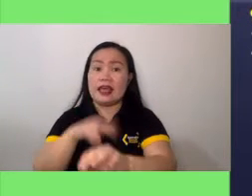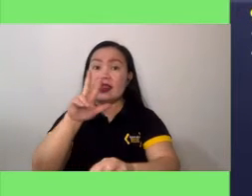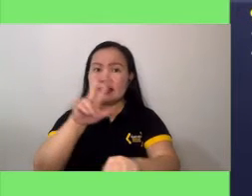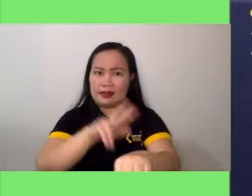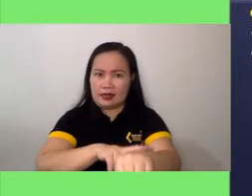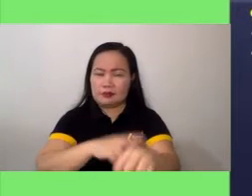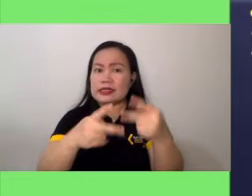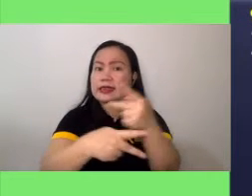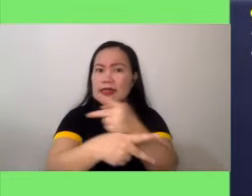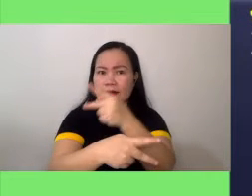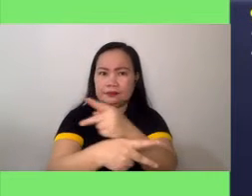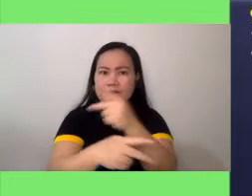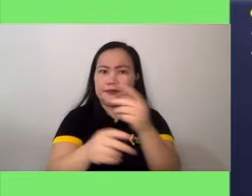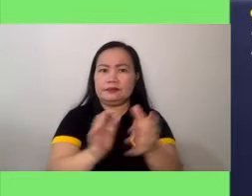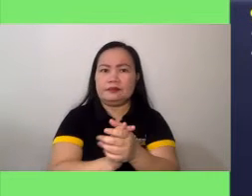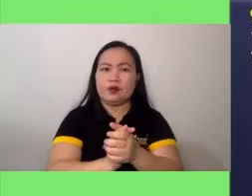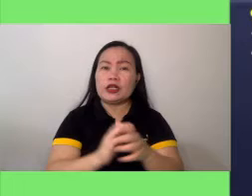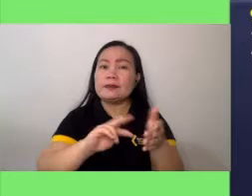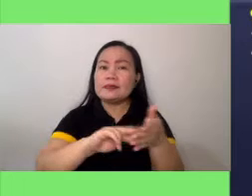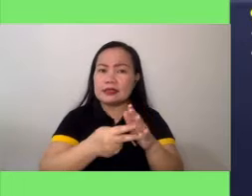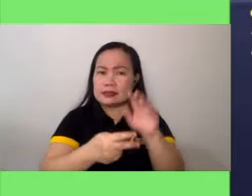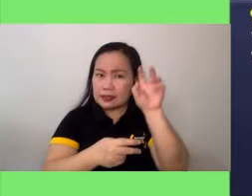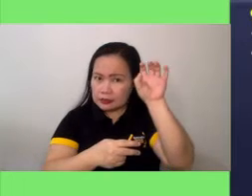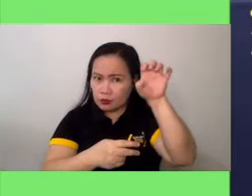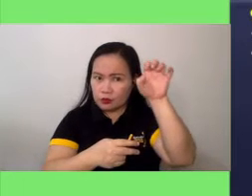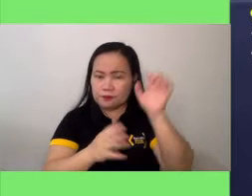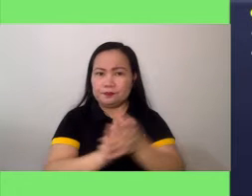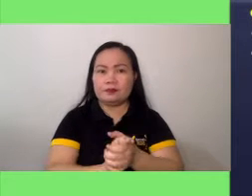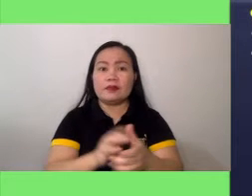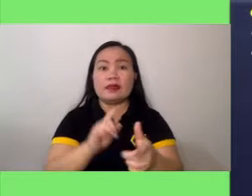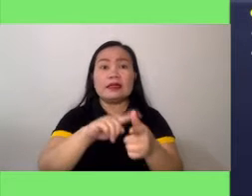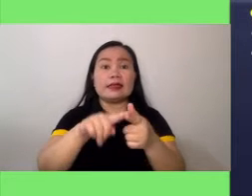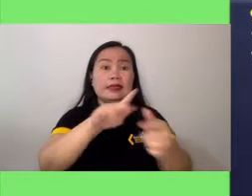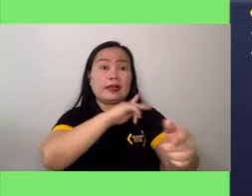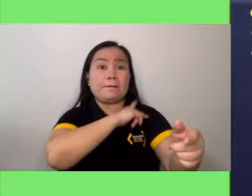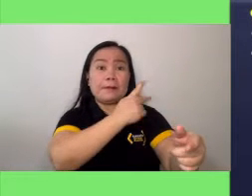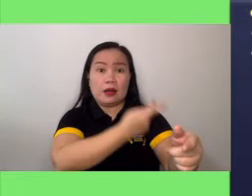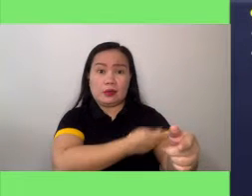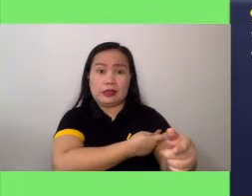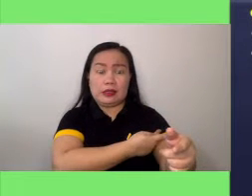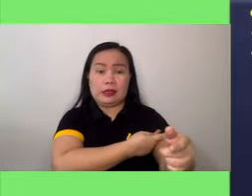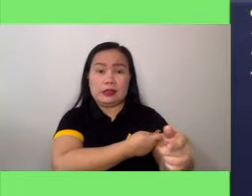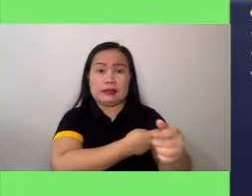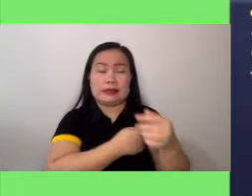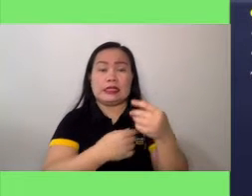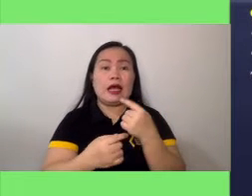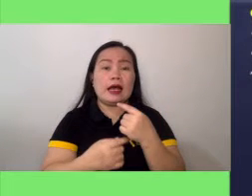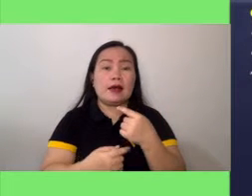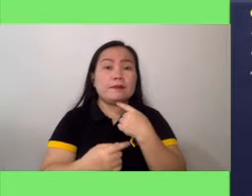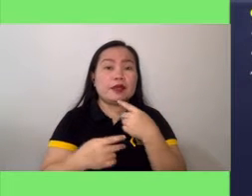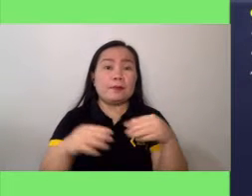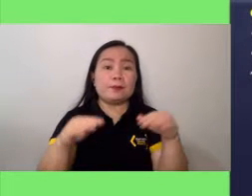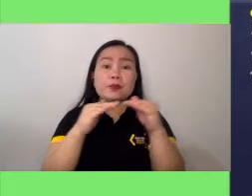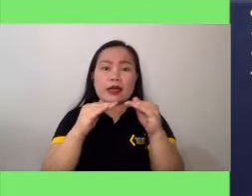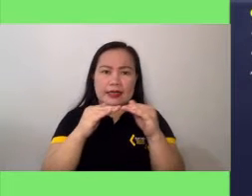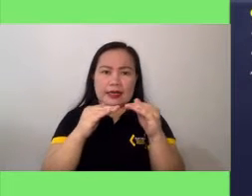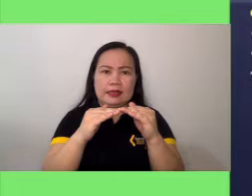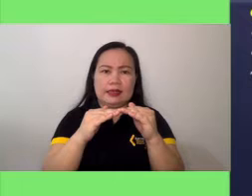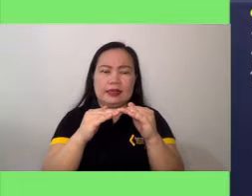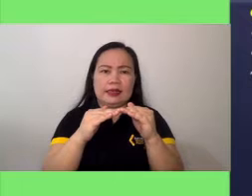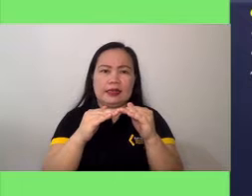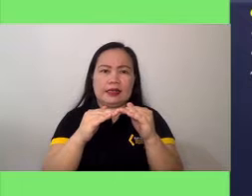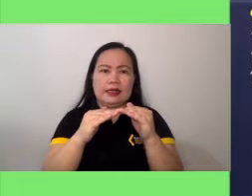9 times 9. So, that is the exponent. And then, the power, which is the product. So, the power is